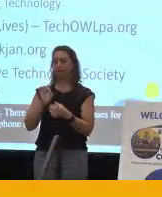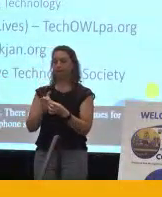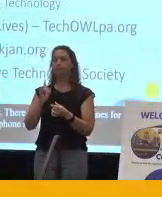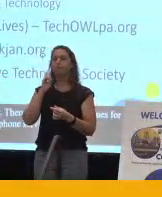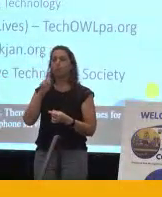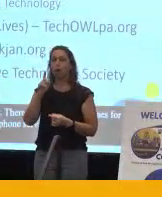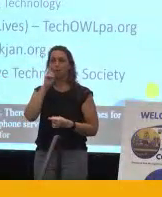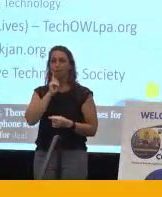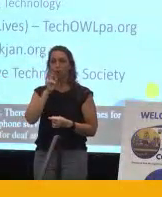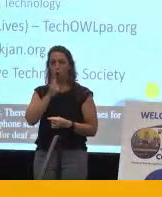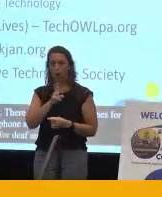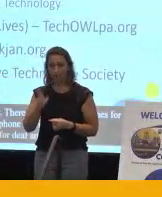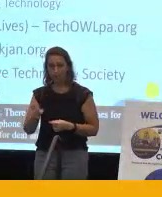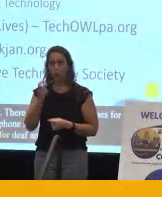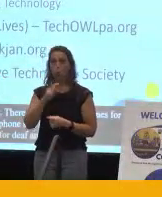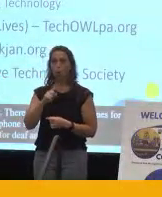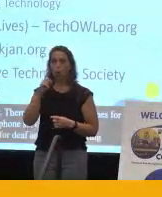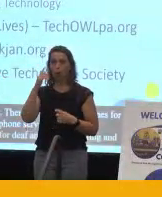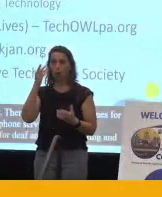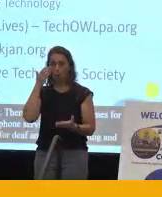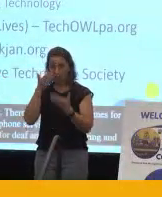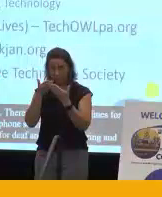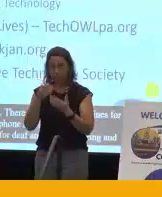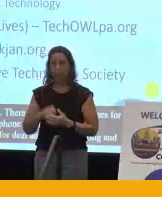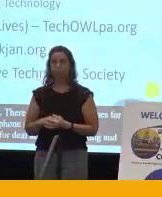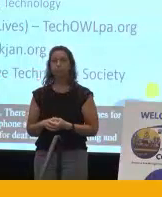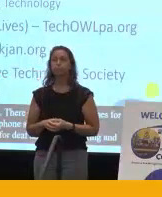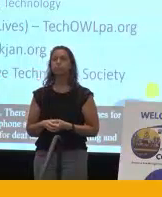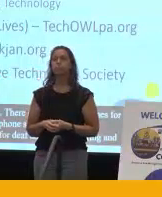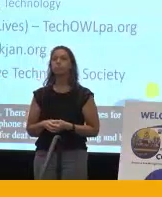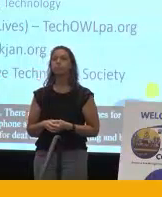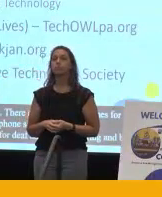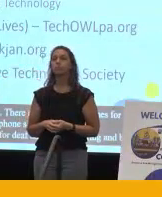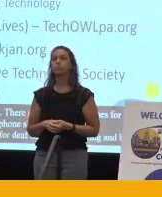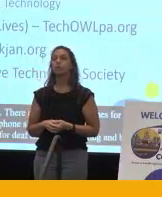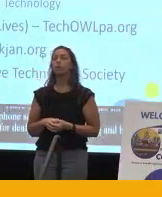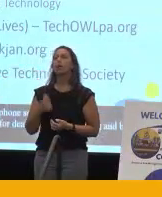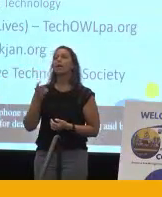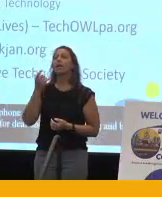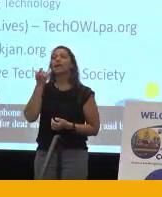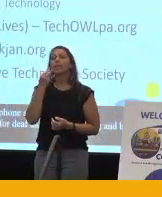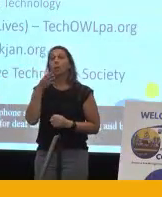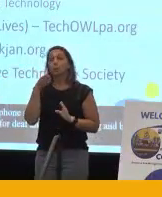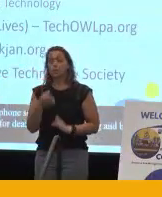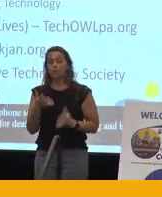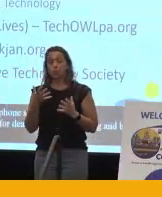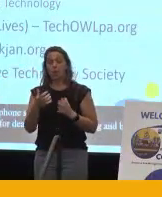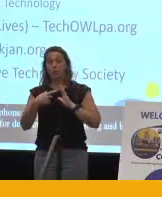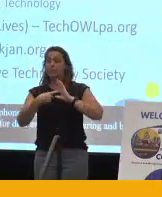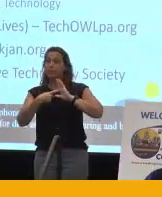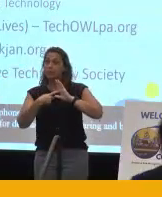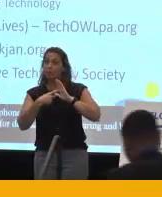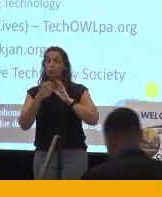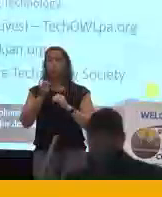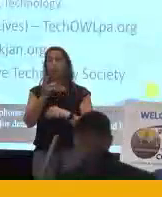low vision, as well as, you know, looking at, you know, if somebody wants a demonstration or presentation that